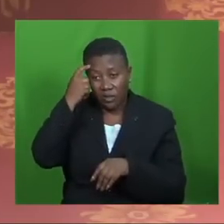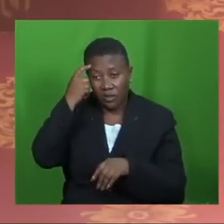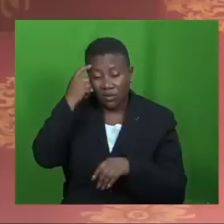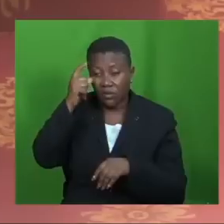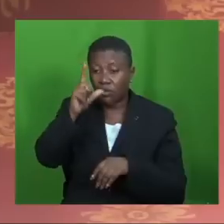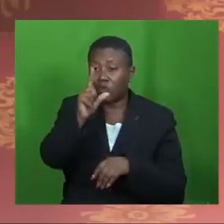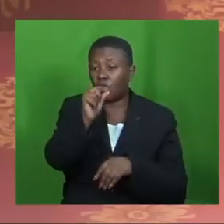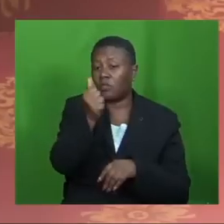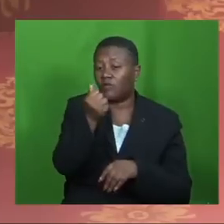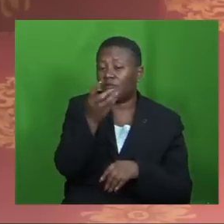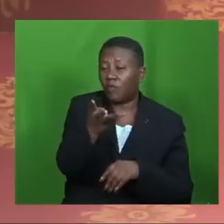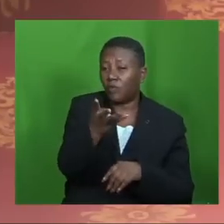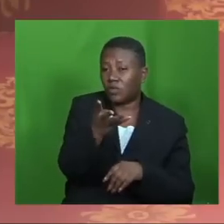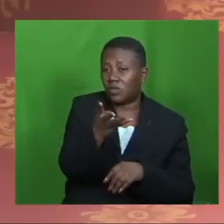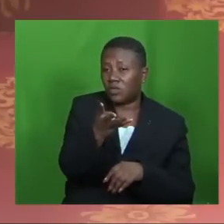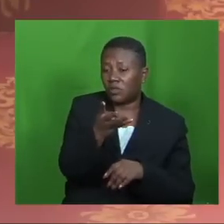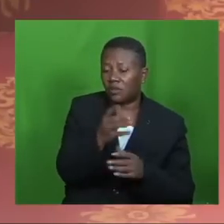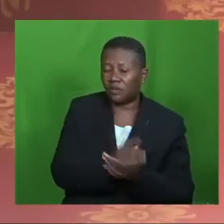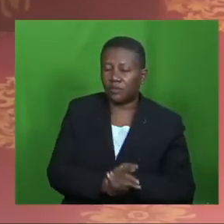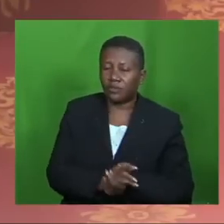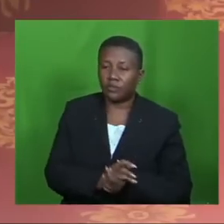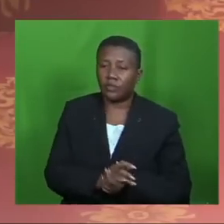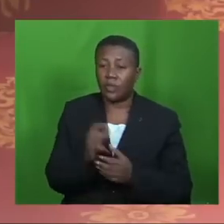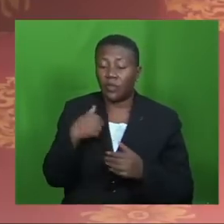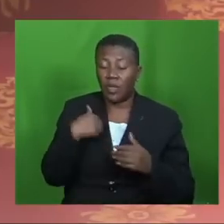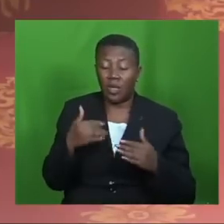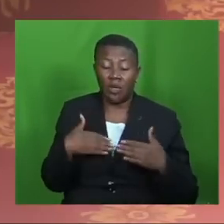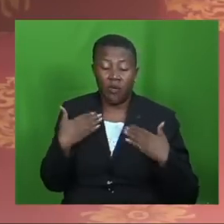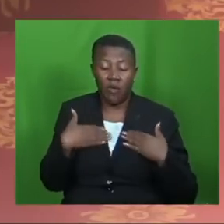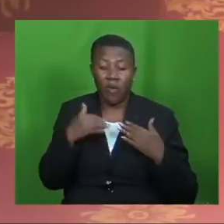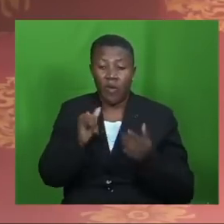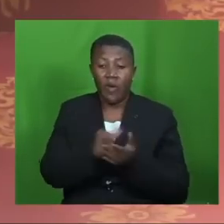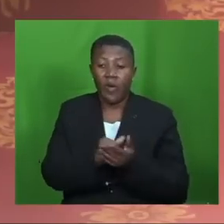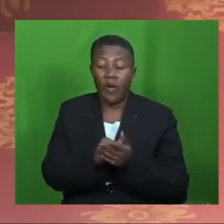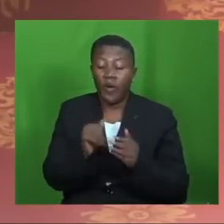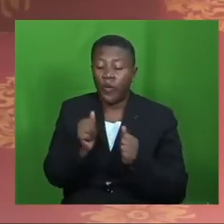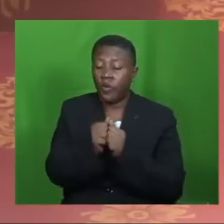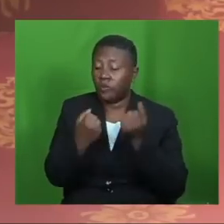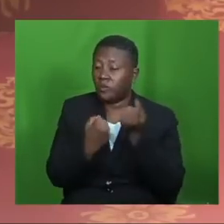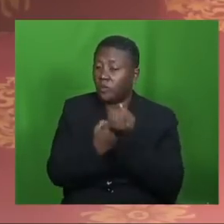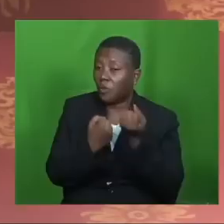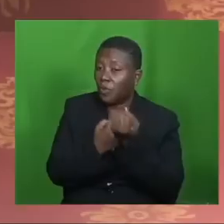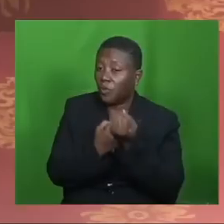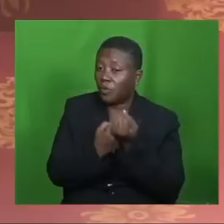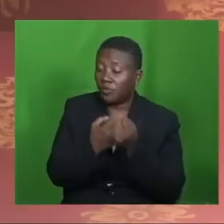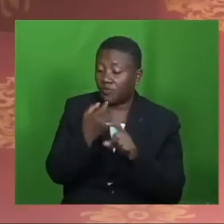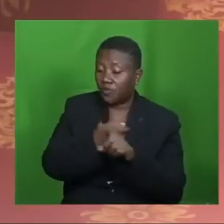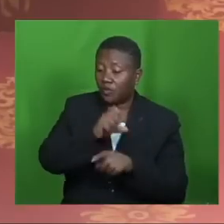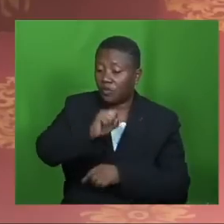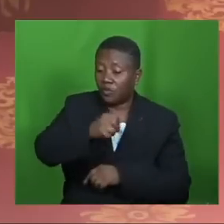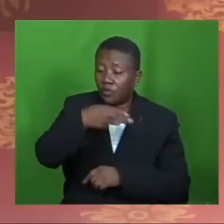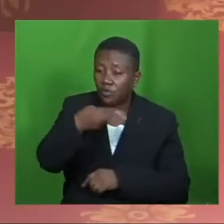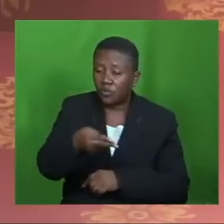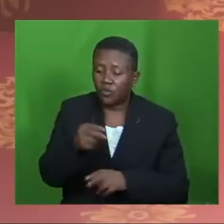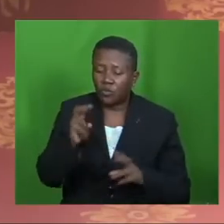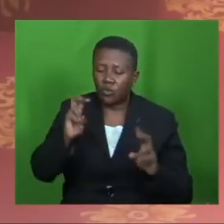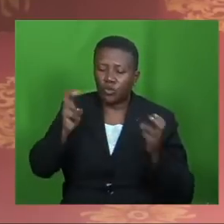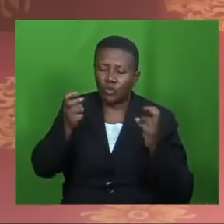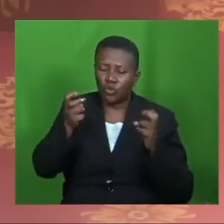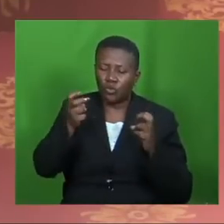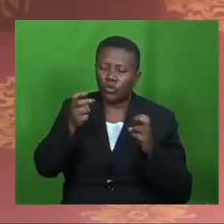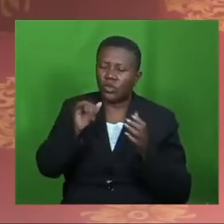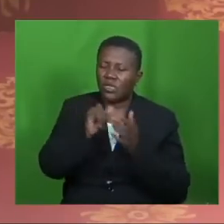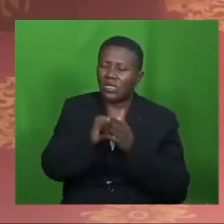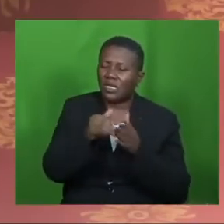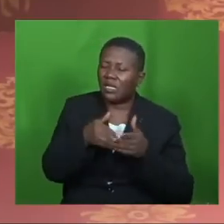2014 World Commission report. And I'm happy that with the support of stakeholders, issues which attracted negative global